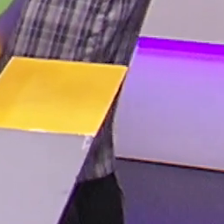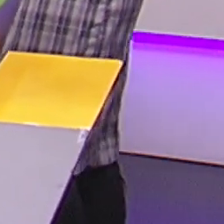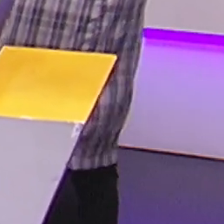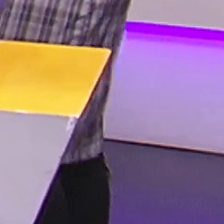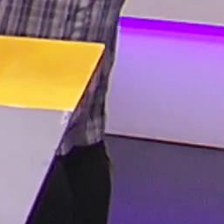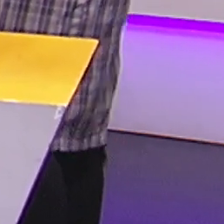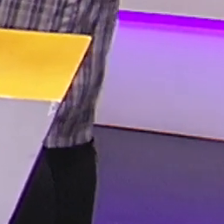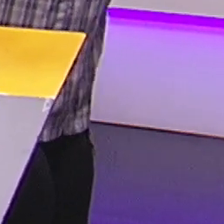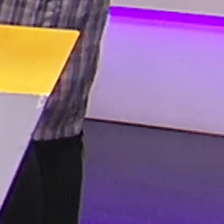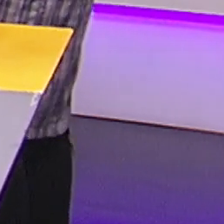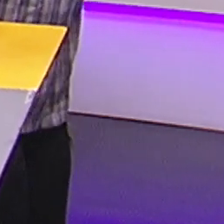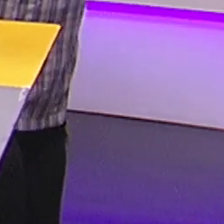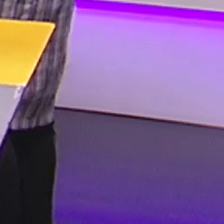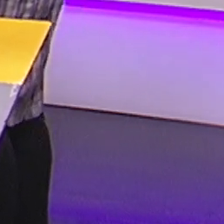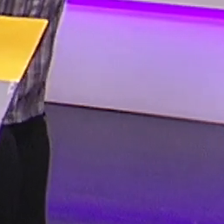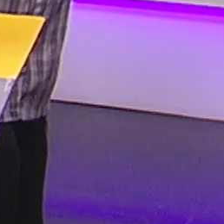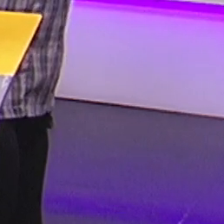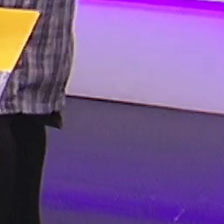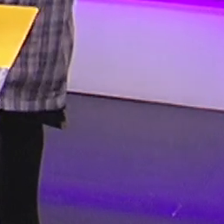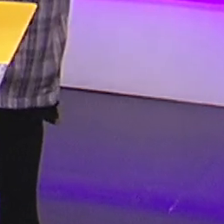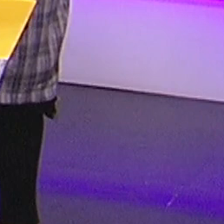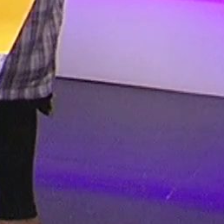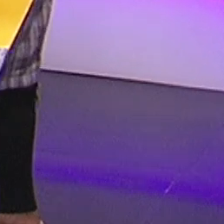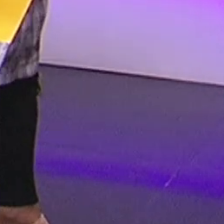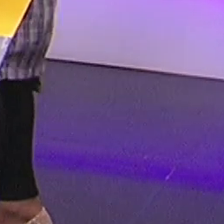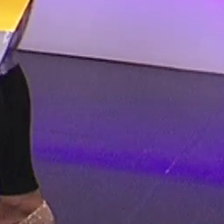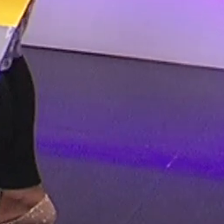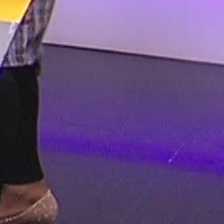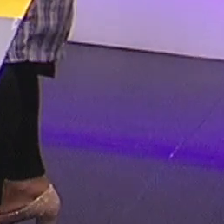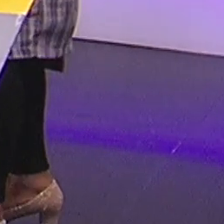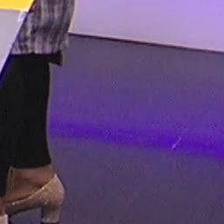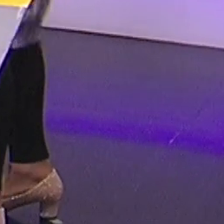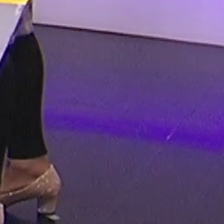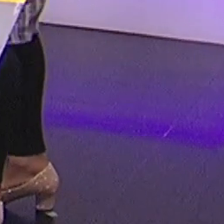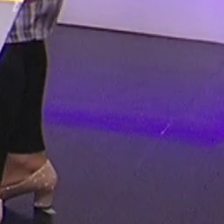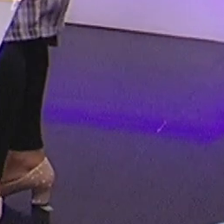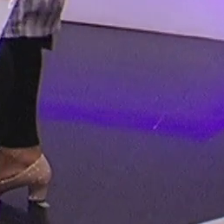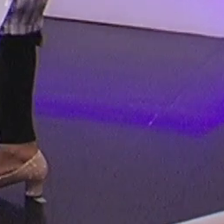deep, deep, deep, deep, deep at the ocean blue. Deep, deep,